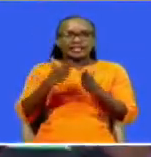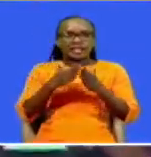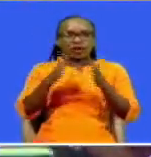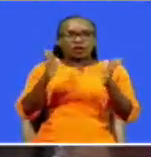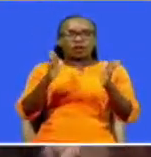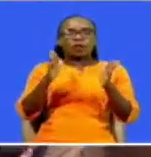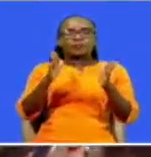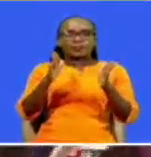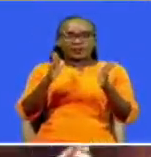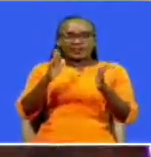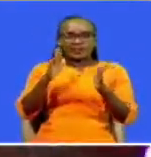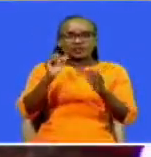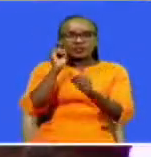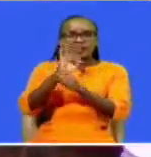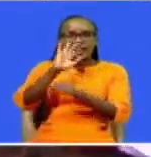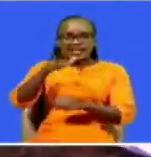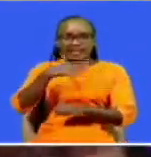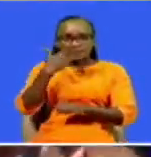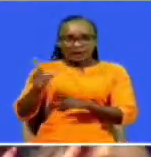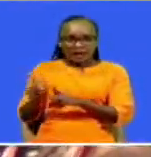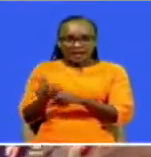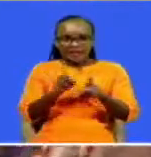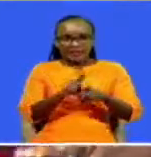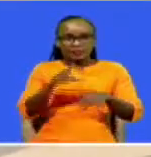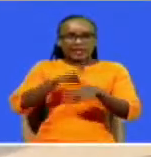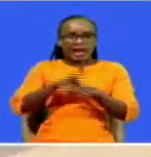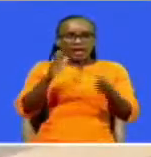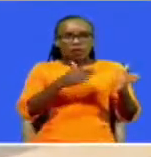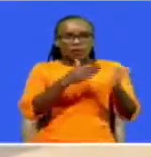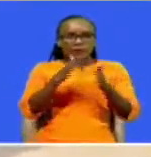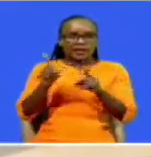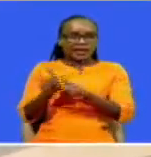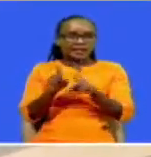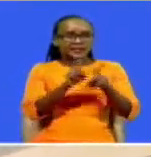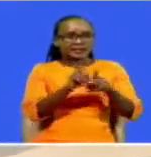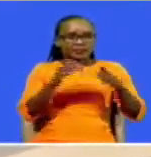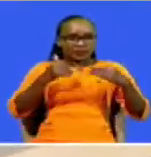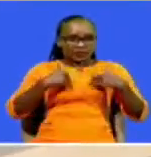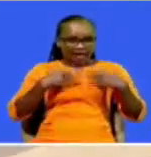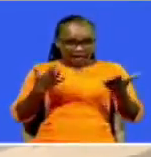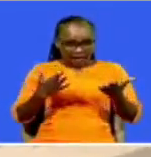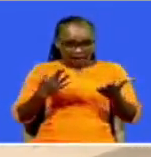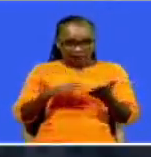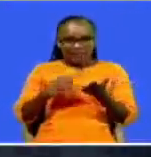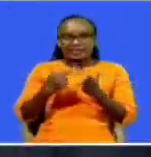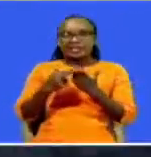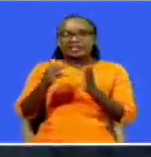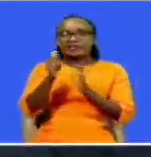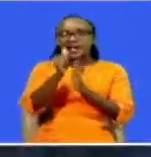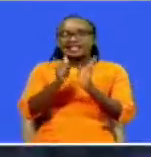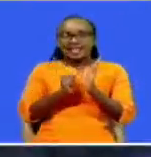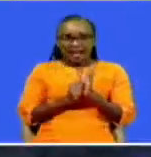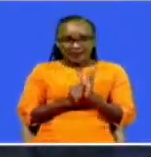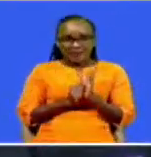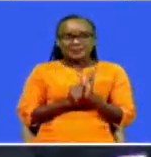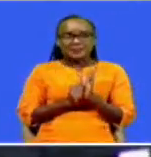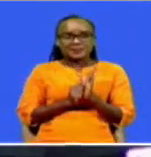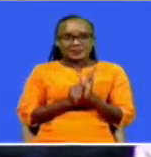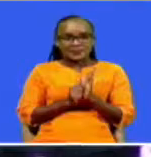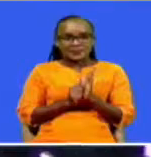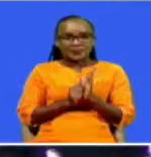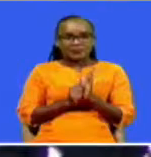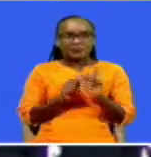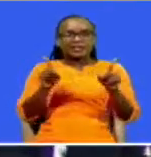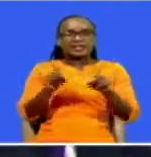of the 13th Parliament, as well as get an opportunity to lay down his legislative agenda. And